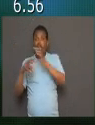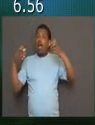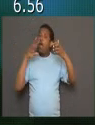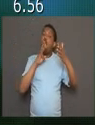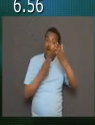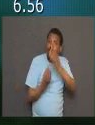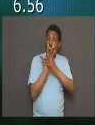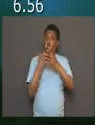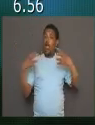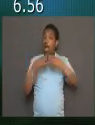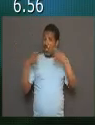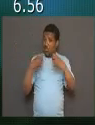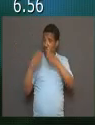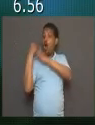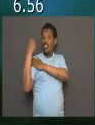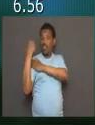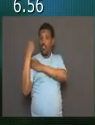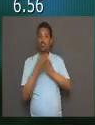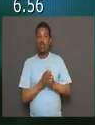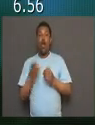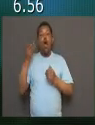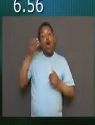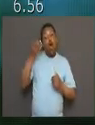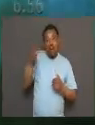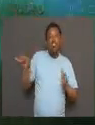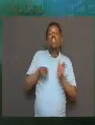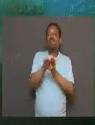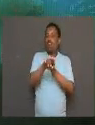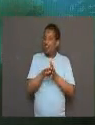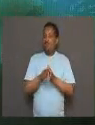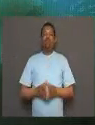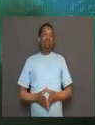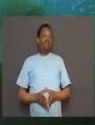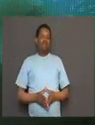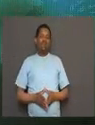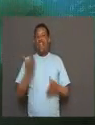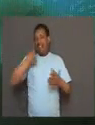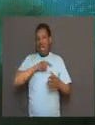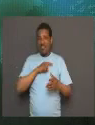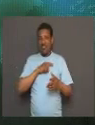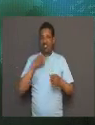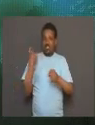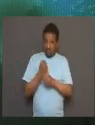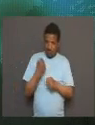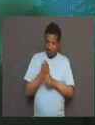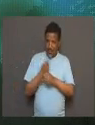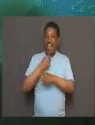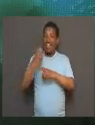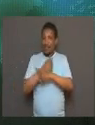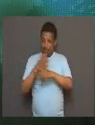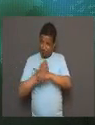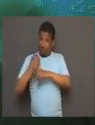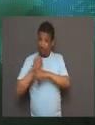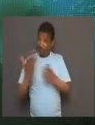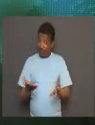hydroelectric power potential of the rivers. Let us do an activity to practice